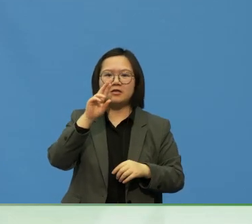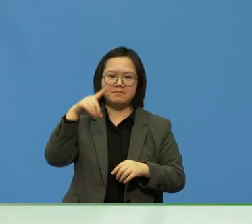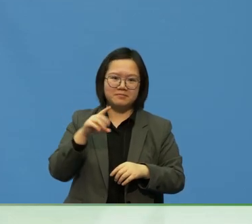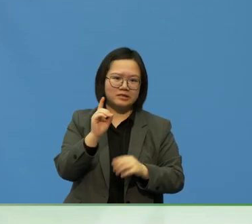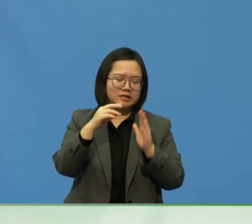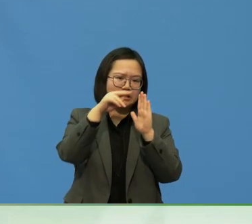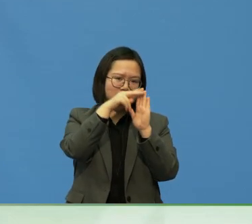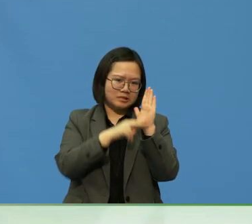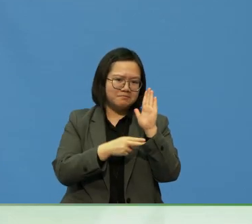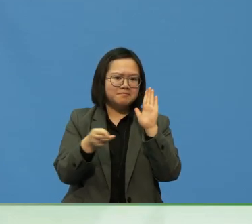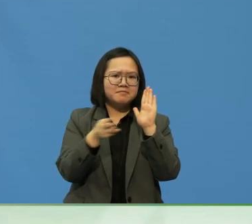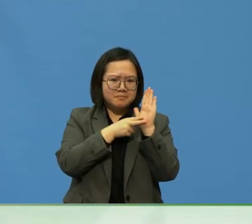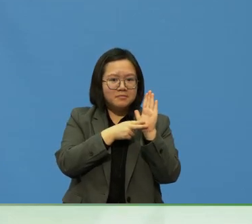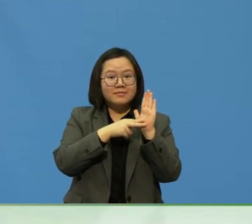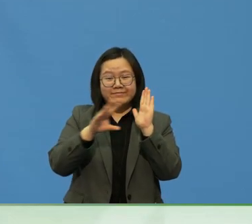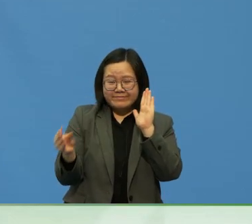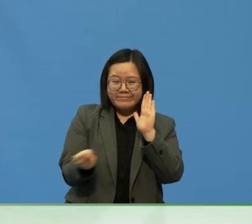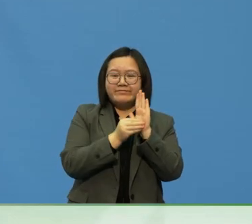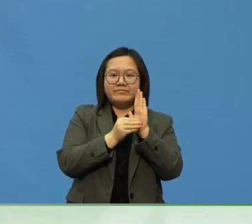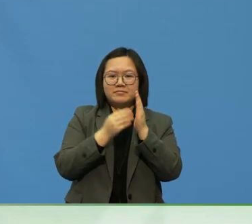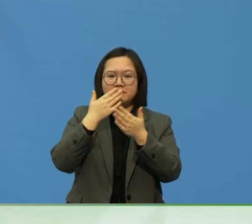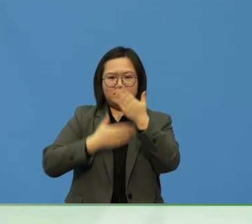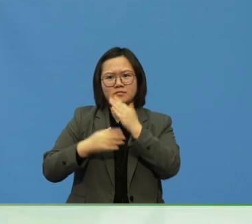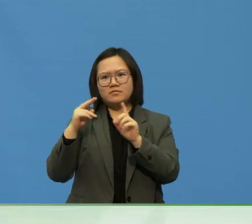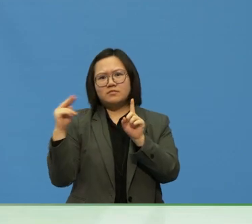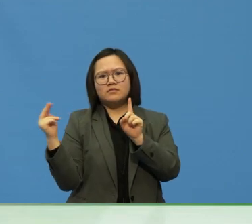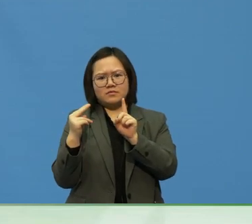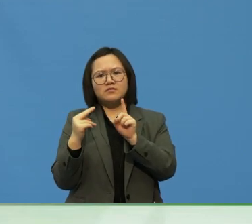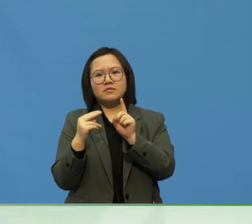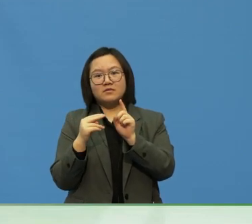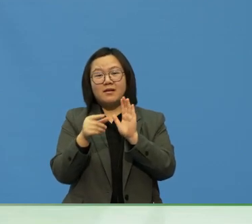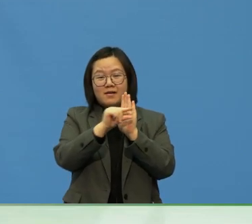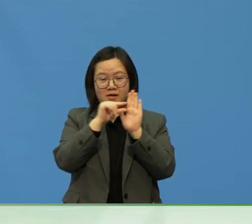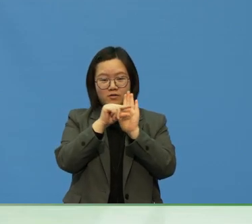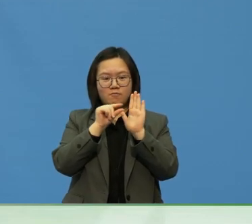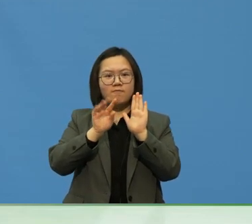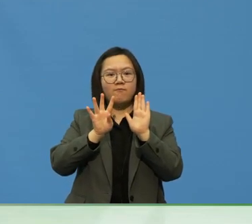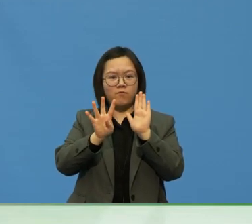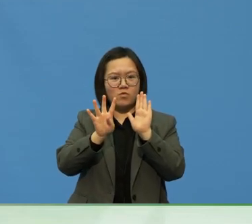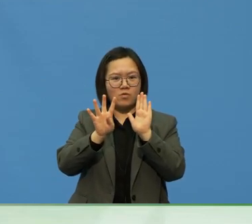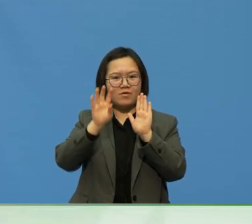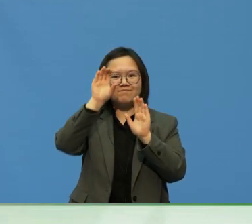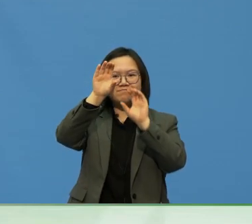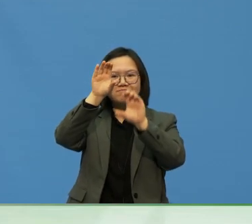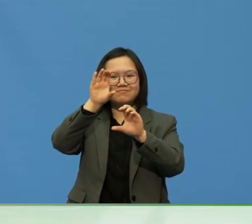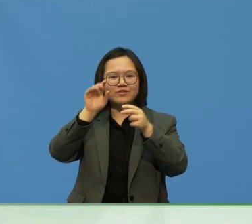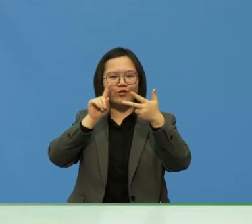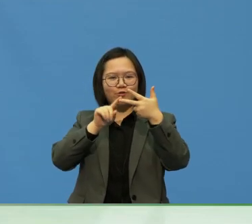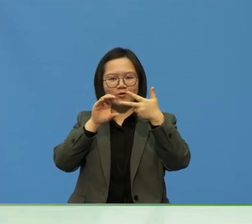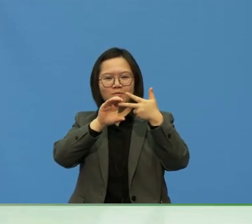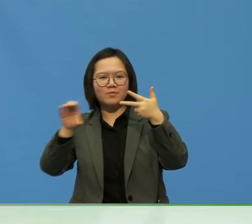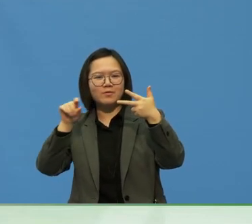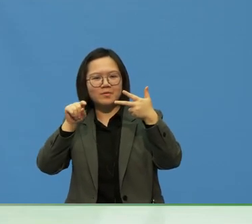disabilities, to add a provision into Article 4, so the third paragraph of Article 4 places